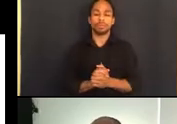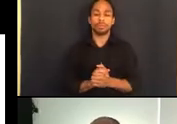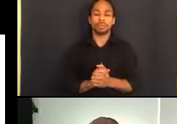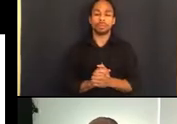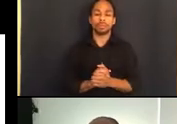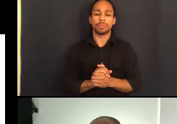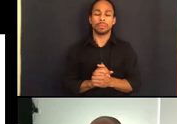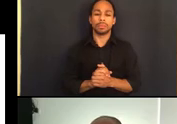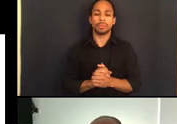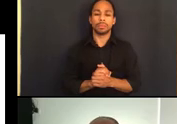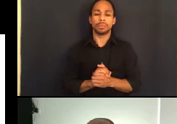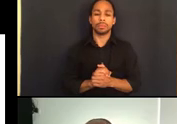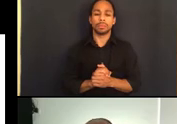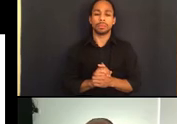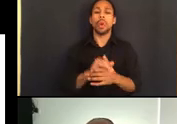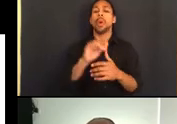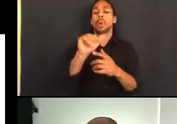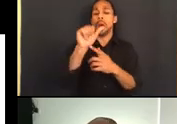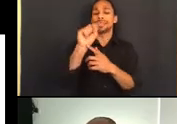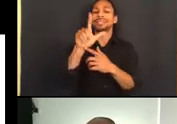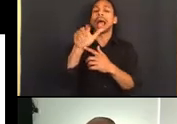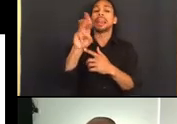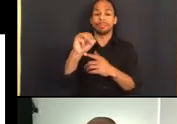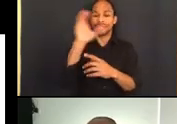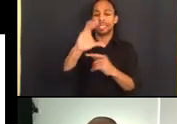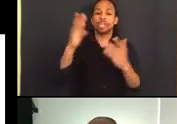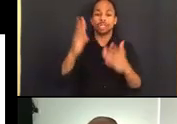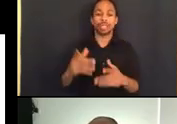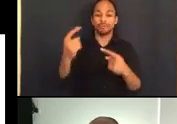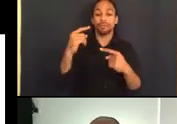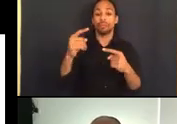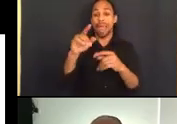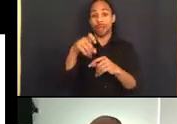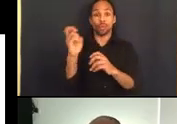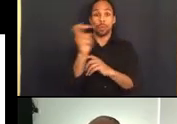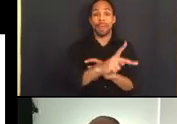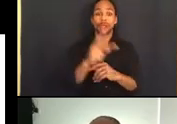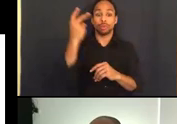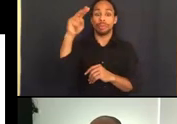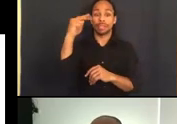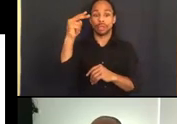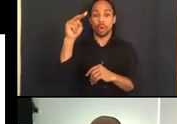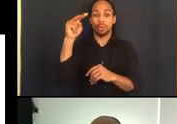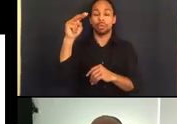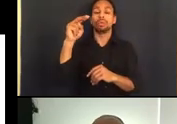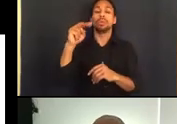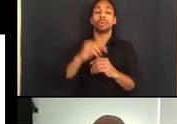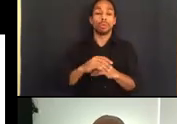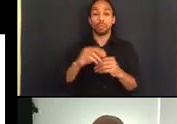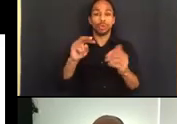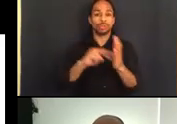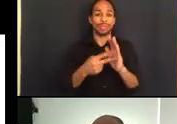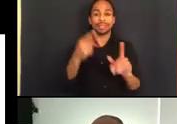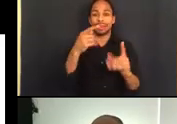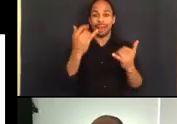Diego's U.S. Immigration Policy Center found that a quarter of asylum seekers they interviewed in Mexican border cities had been threatened with physical